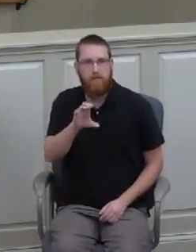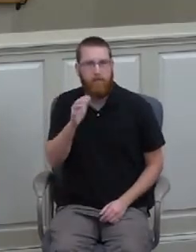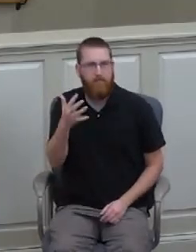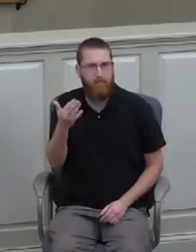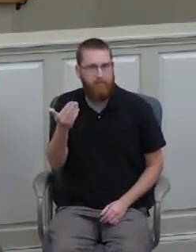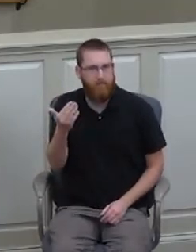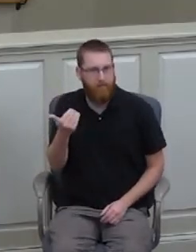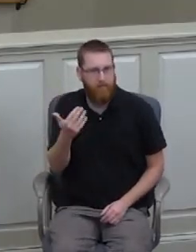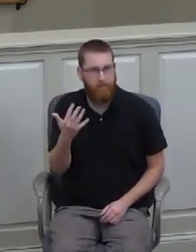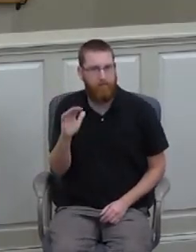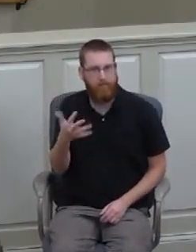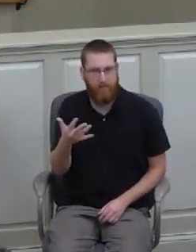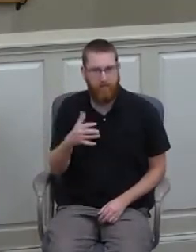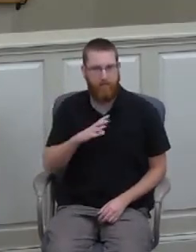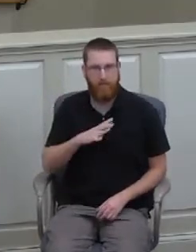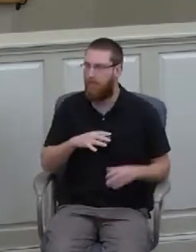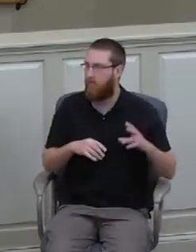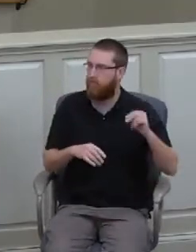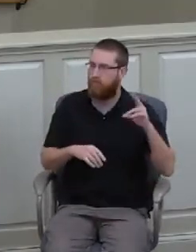though.